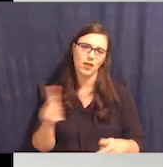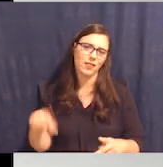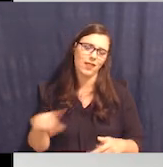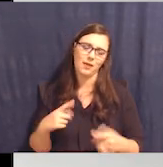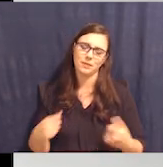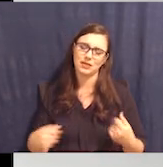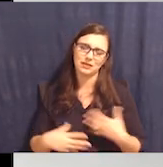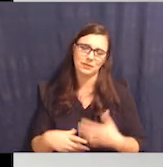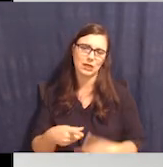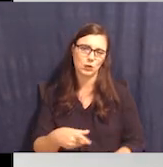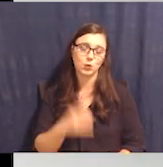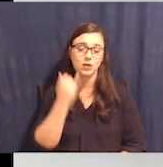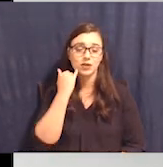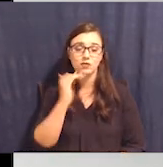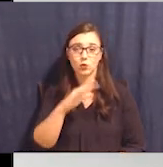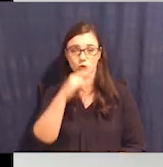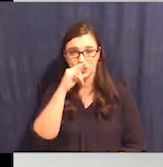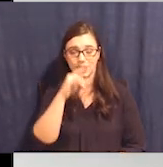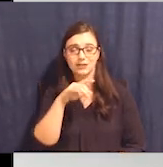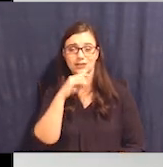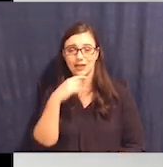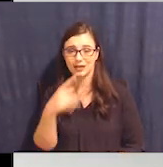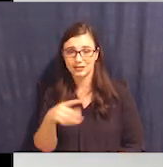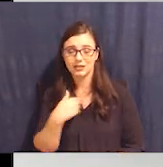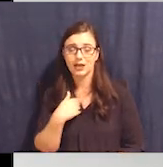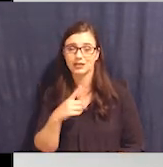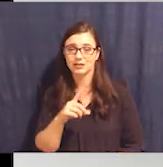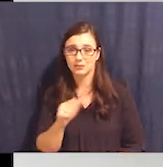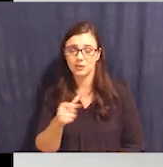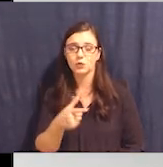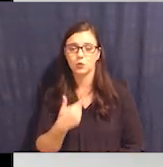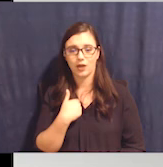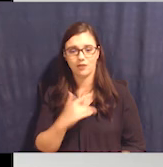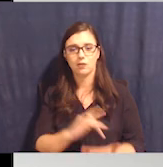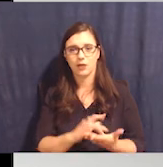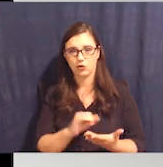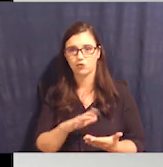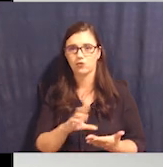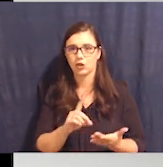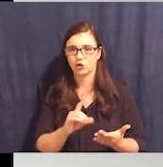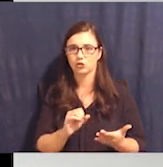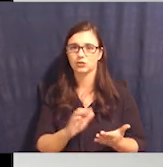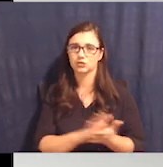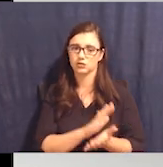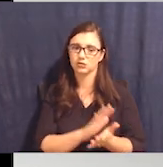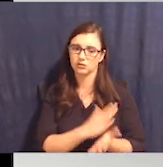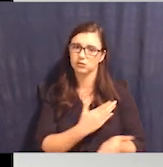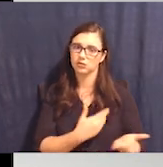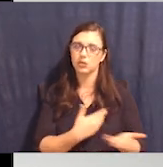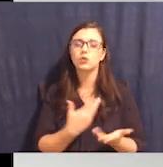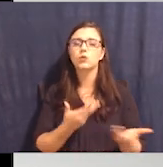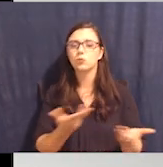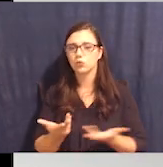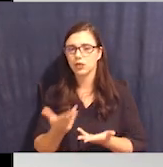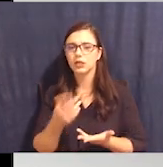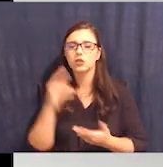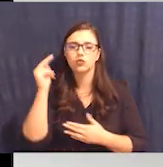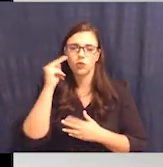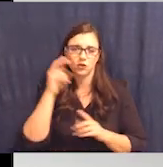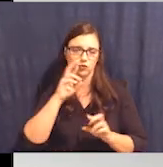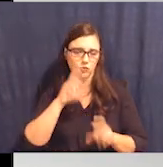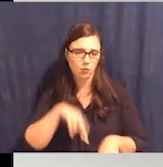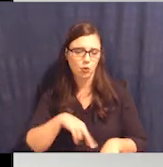Don't let them intimidate you. If your child is 18 and has a disability, you have the medical records. Do bring